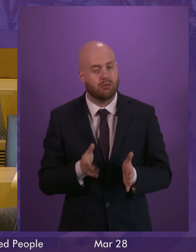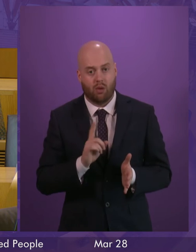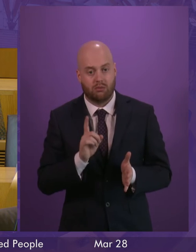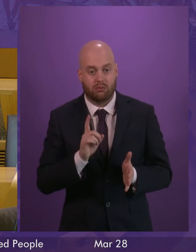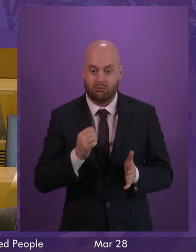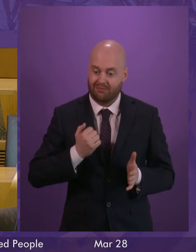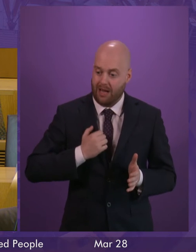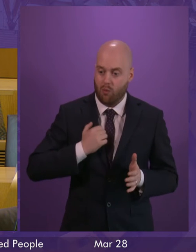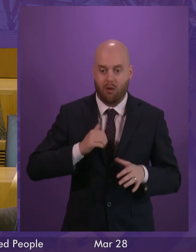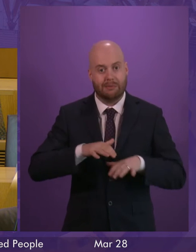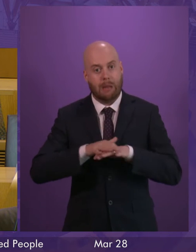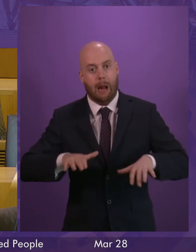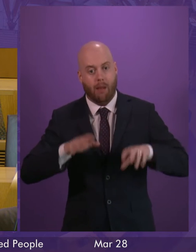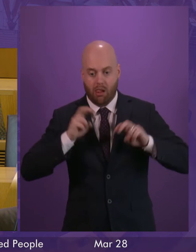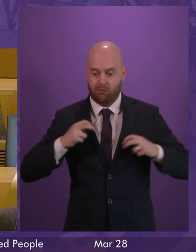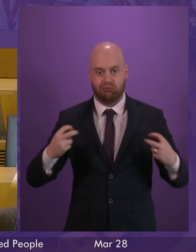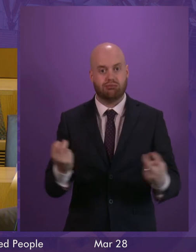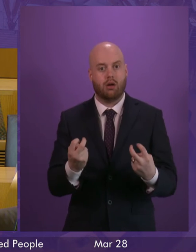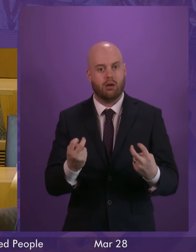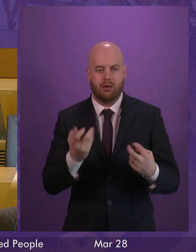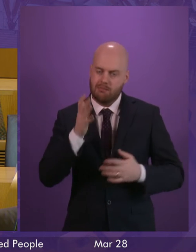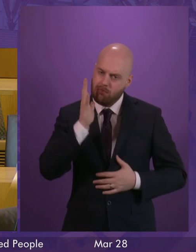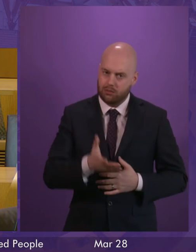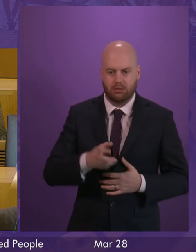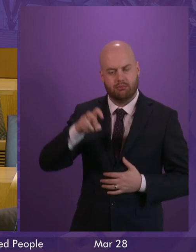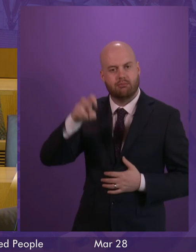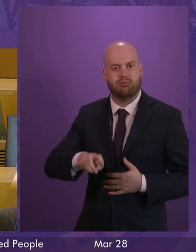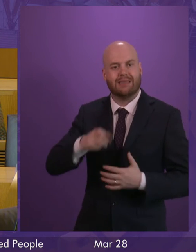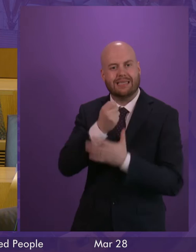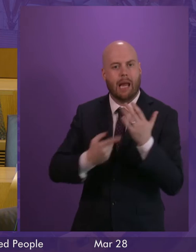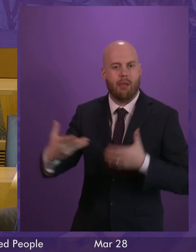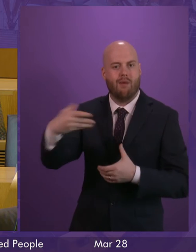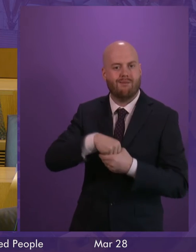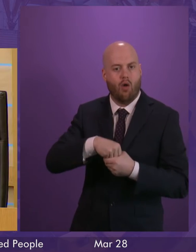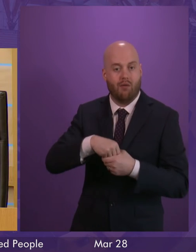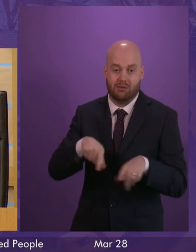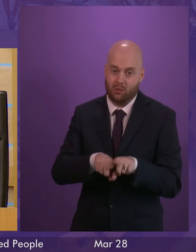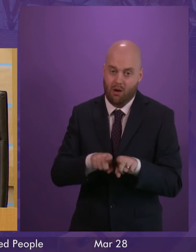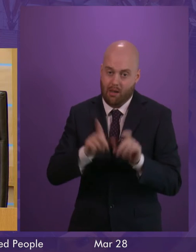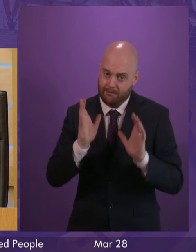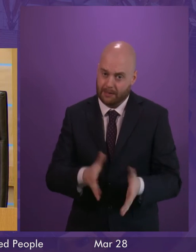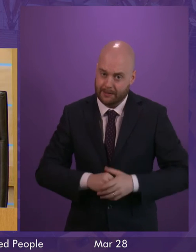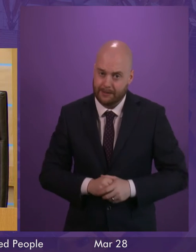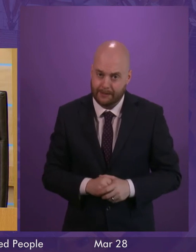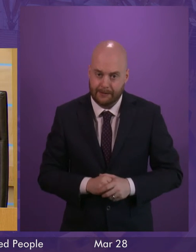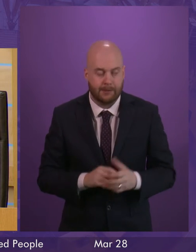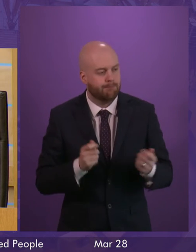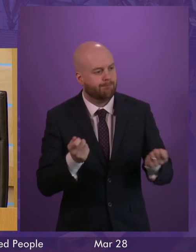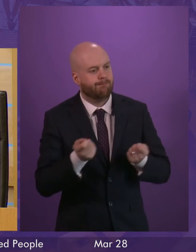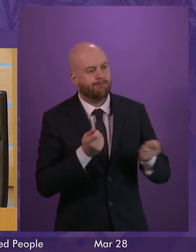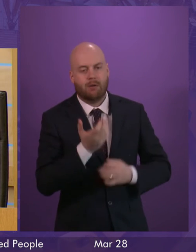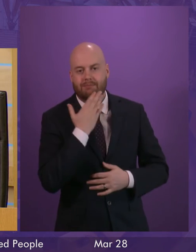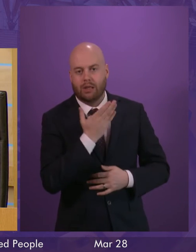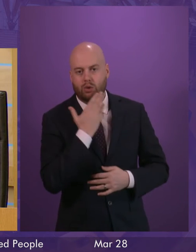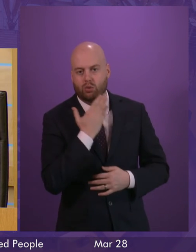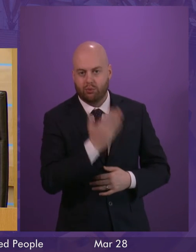table, or they will have every right to continue to rage at us from the street. Thank you. Thank you very much. And open